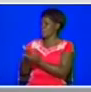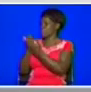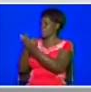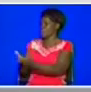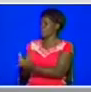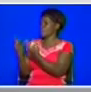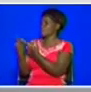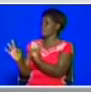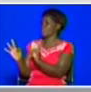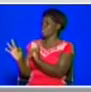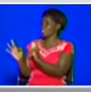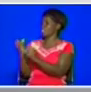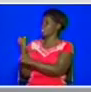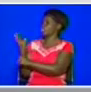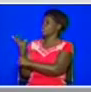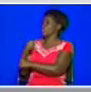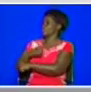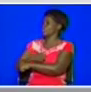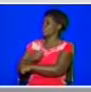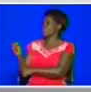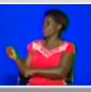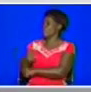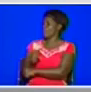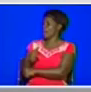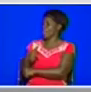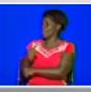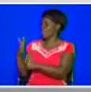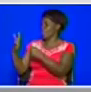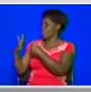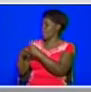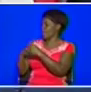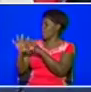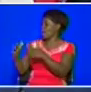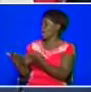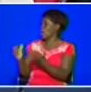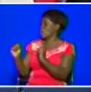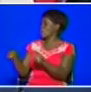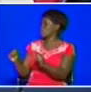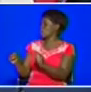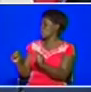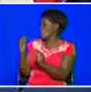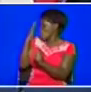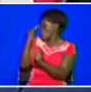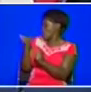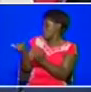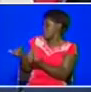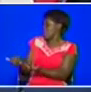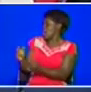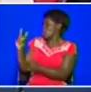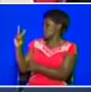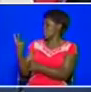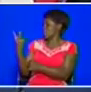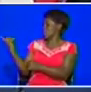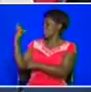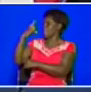secondary education by September this year, just a month after the election. How possible is this, considering we are just now into the second